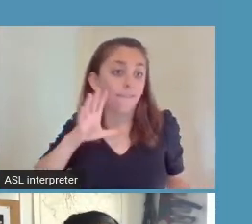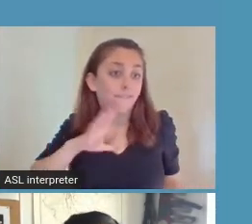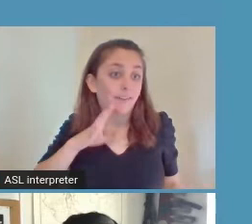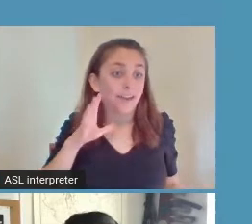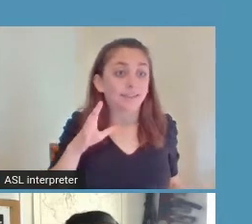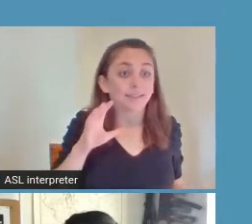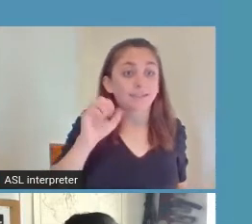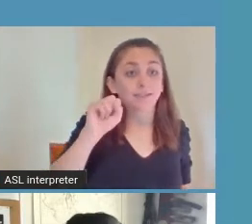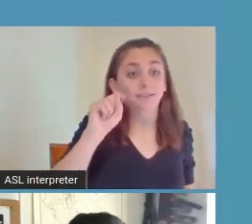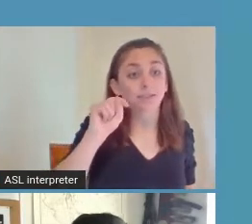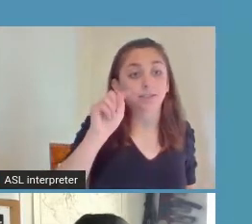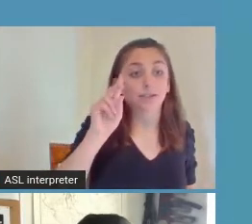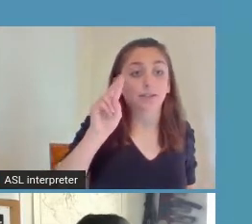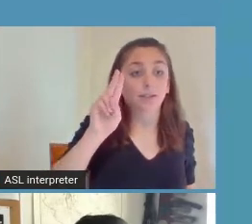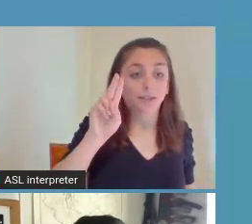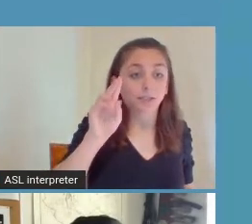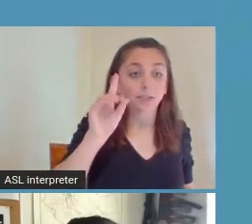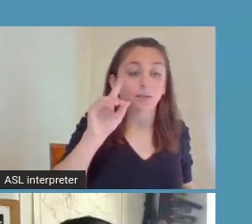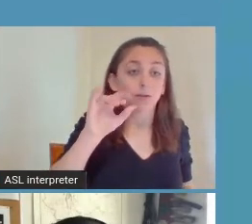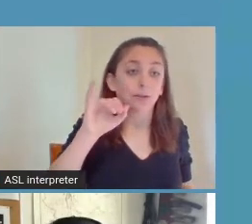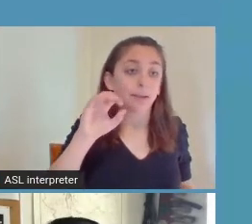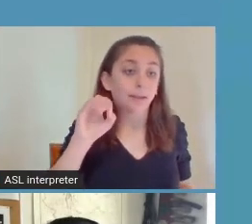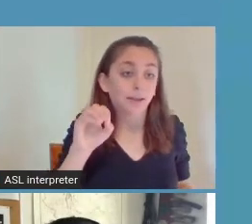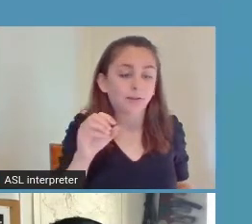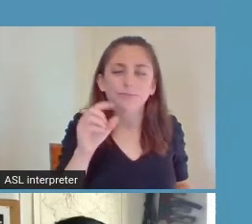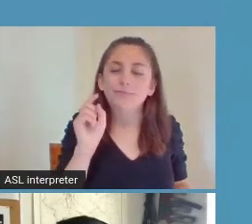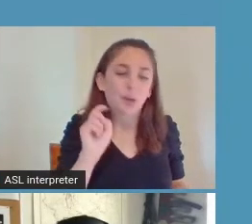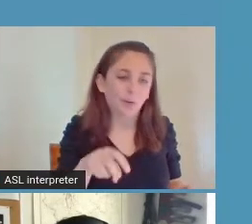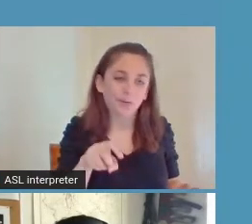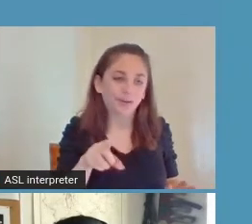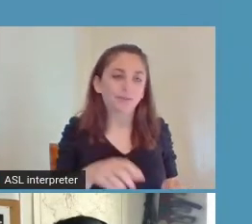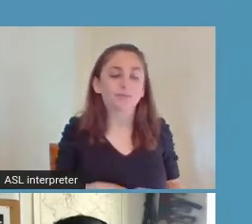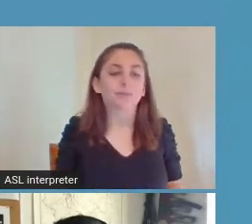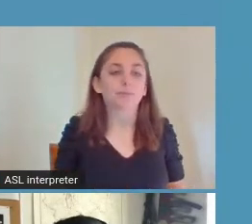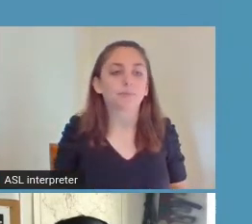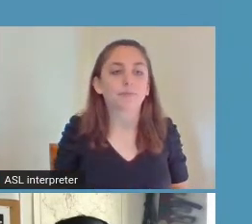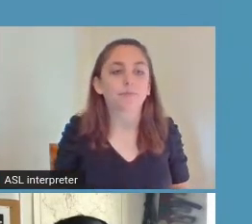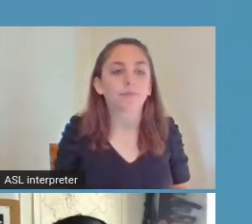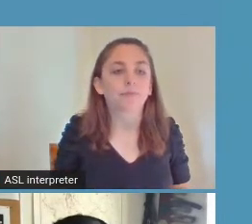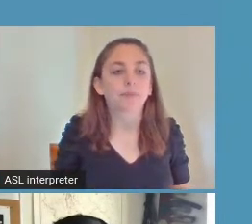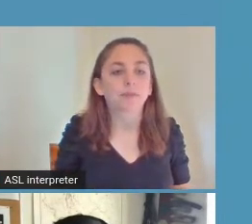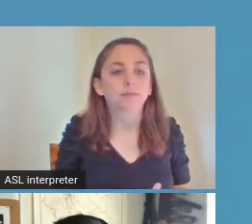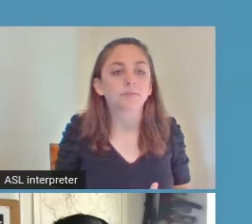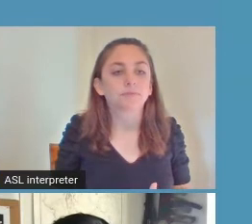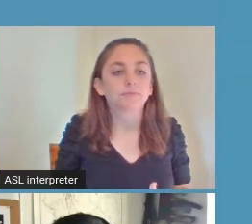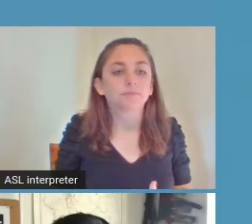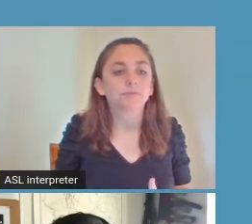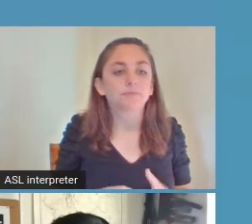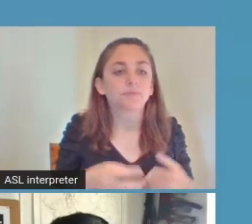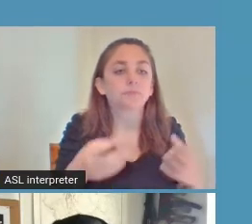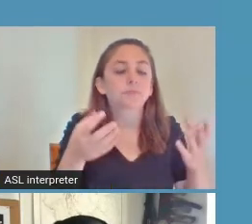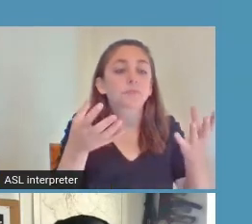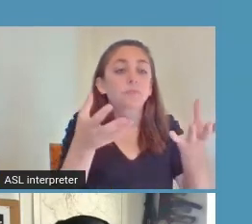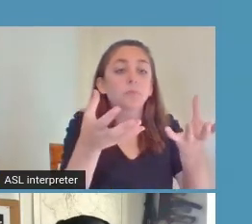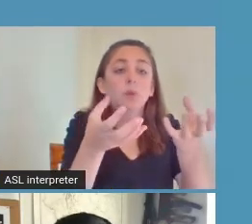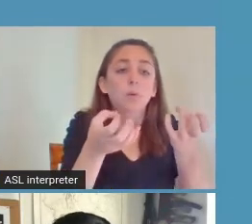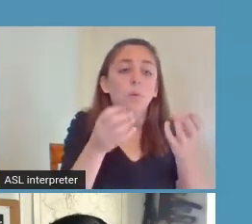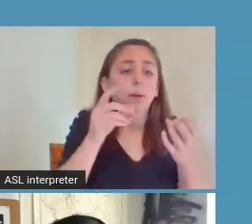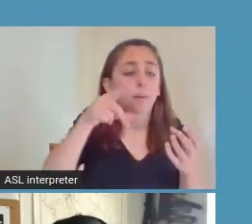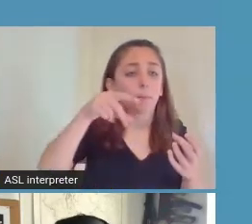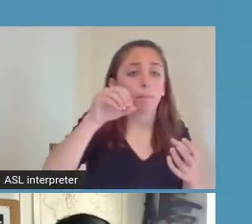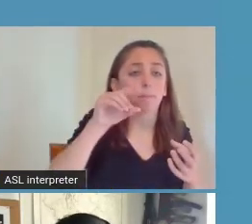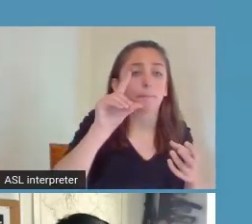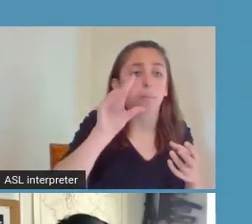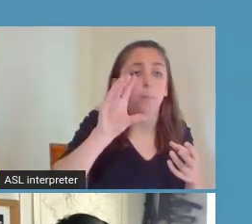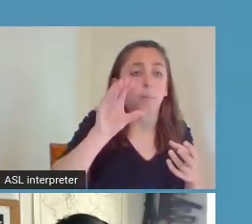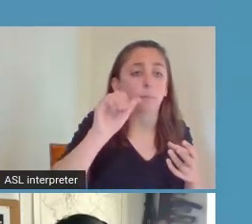big broadcast network to make that come true. And while I want the podcast that I'm currently working on and the one